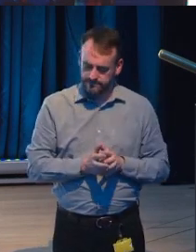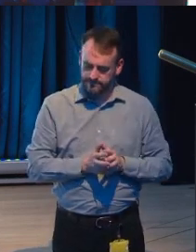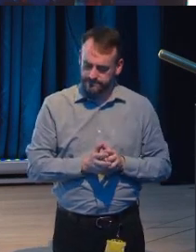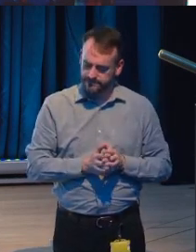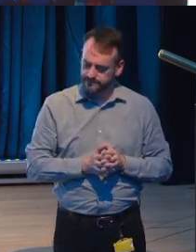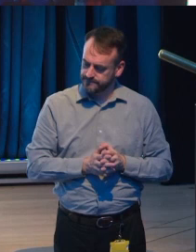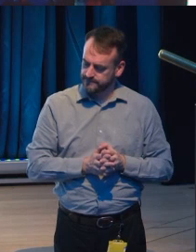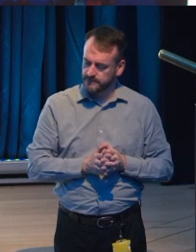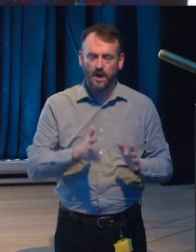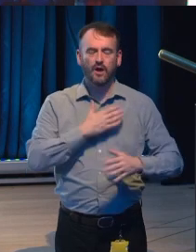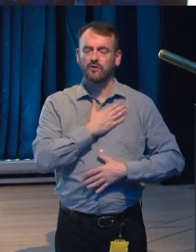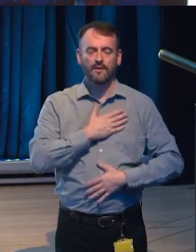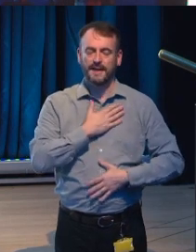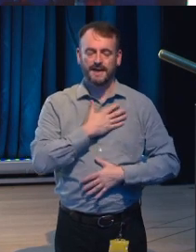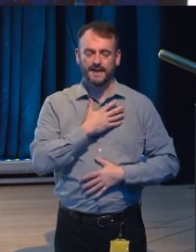sorry, I've lost myself again.